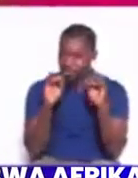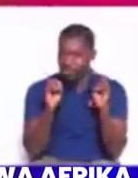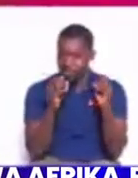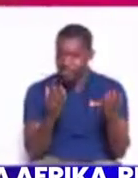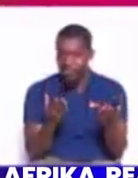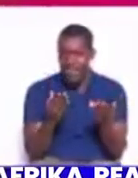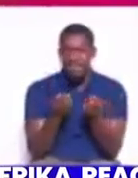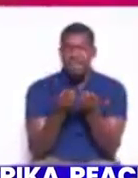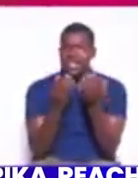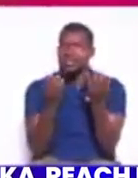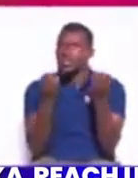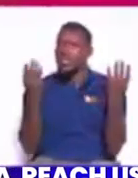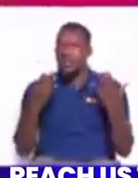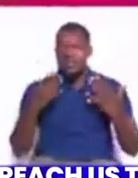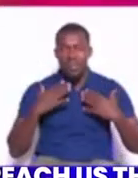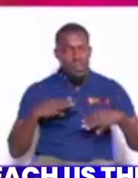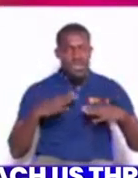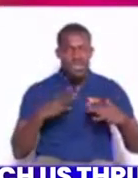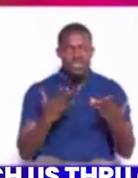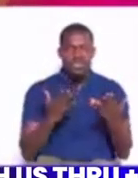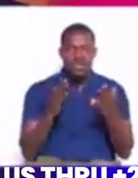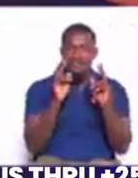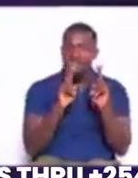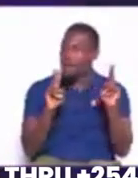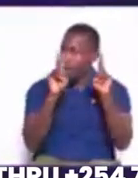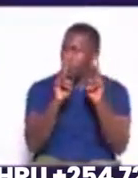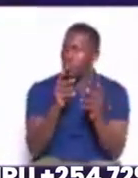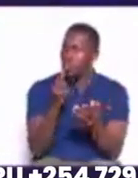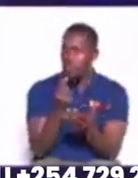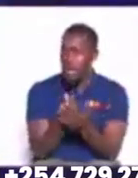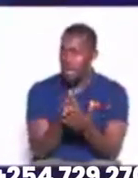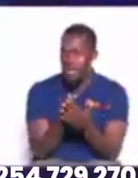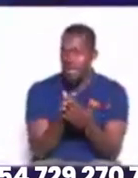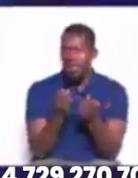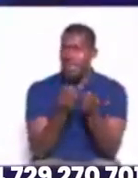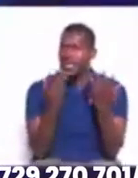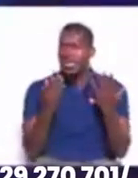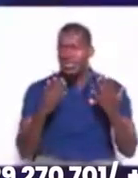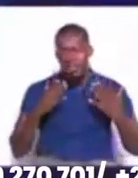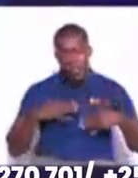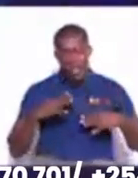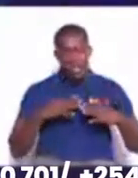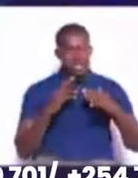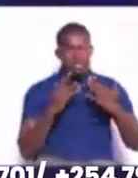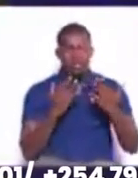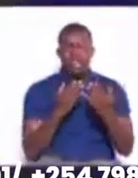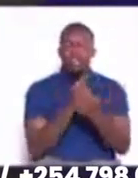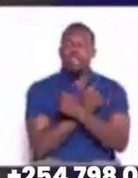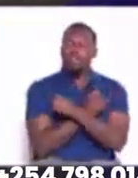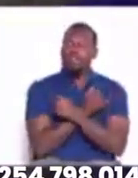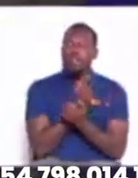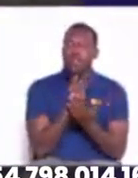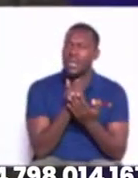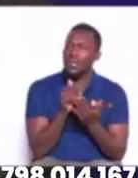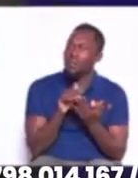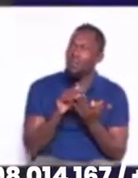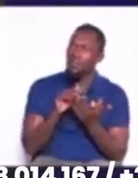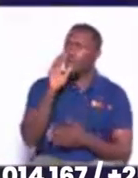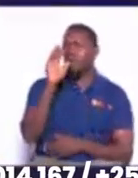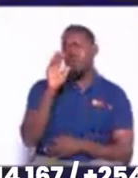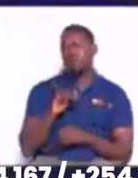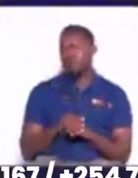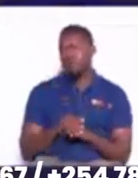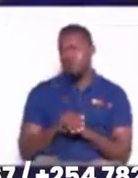money and cars and houses gods, the Ten Commandment law still speaks. You shall have